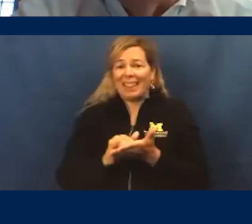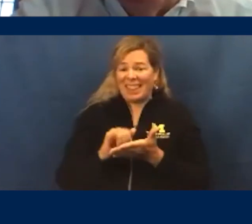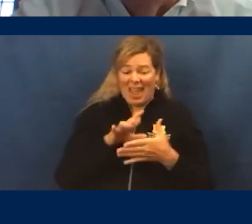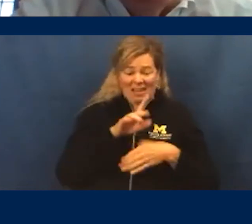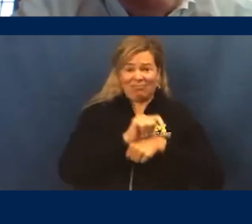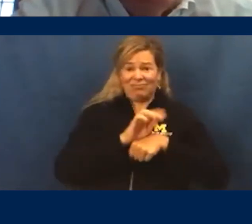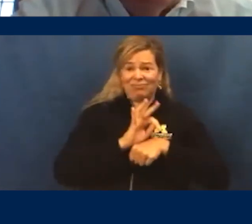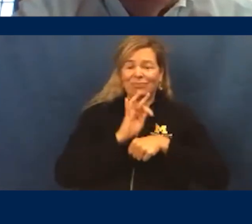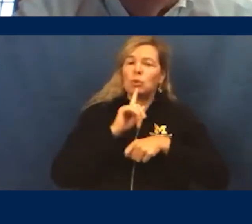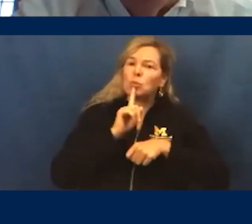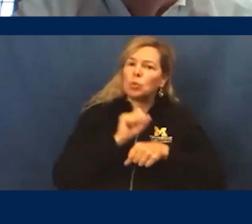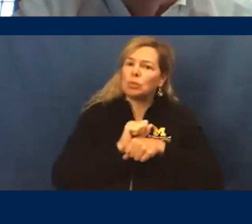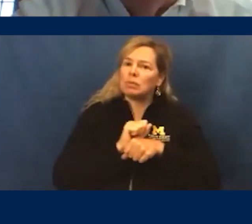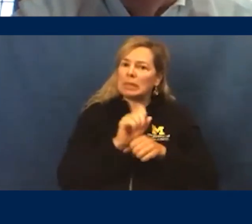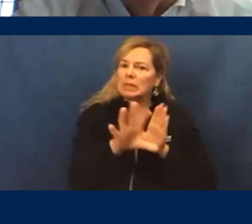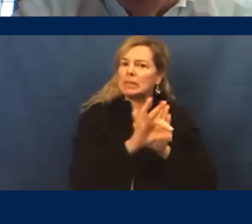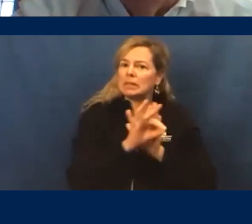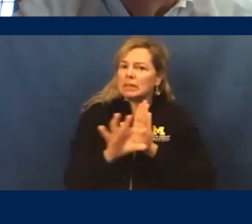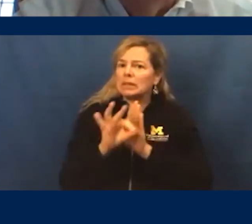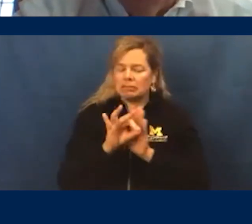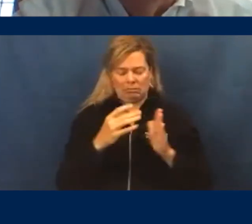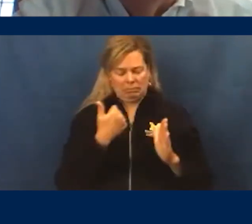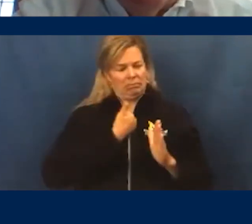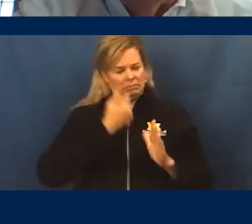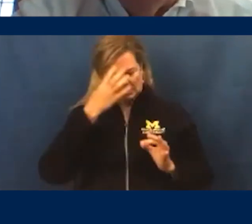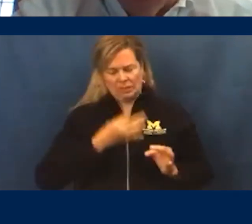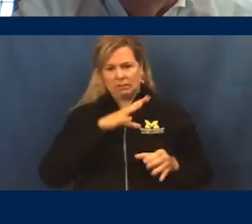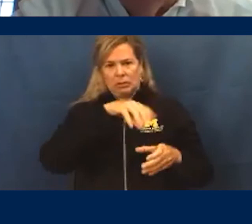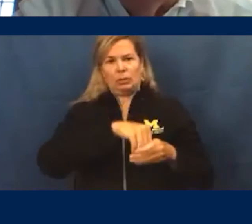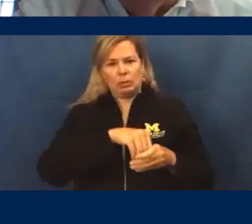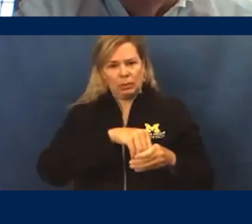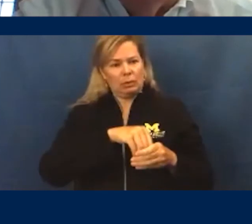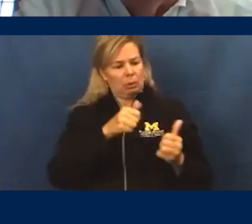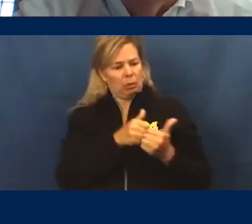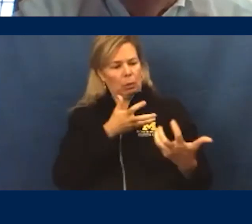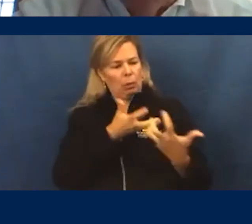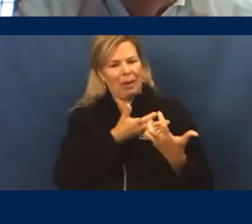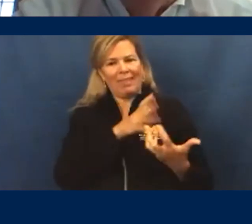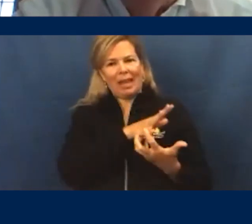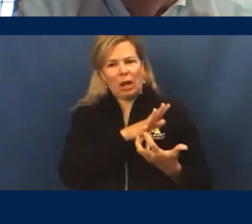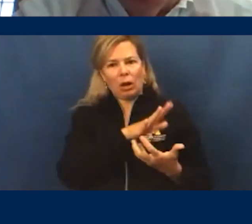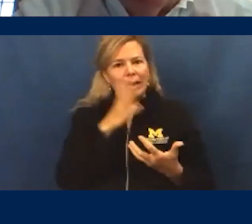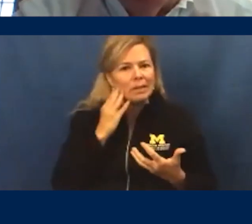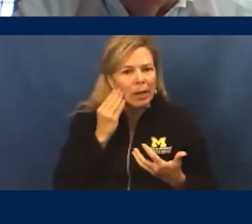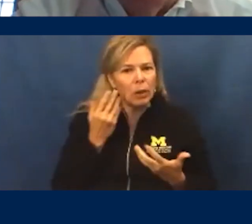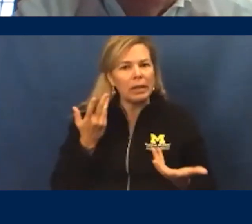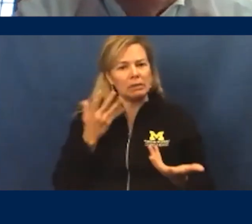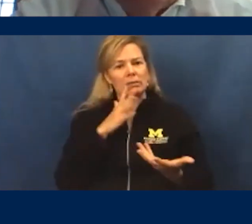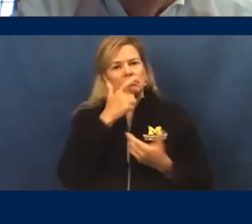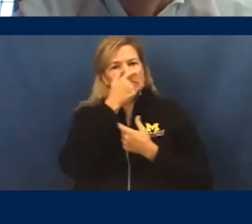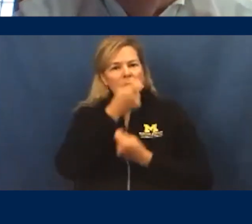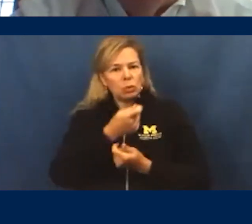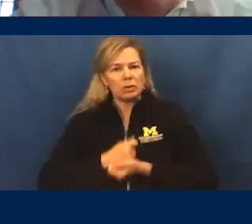asked to self-select into these work groups that best align with their expertise, their experience, and their interests.